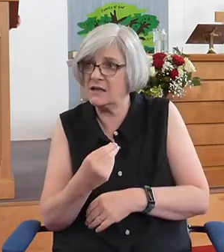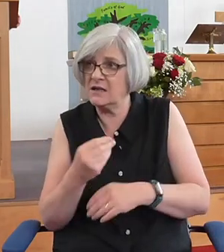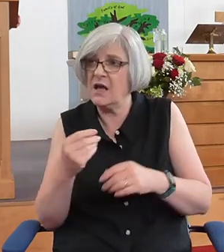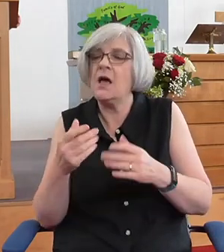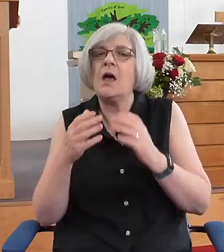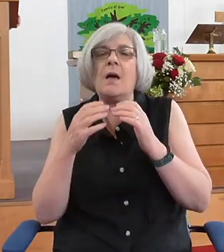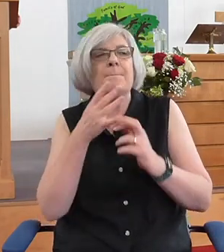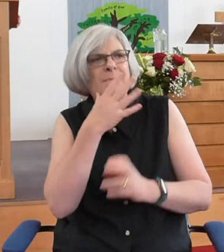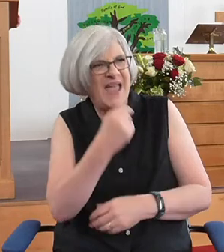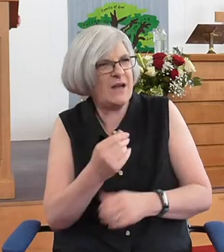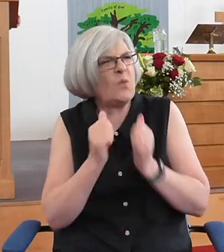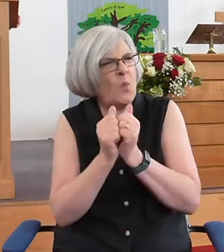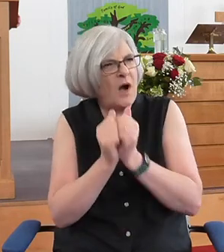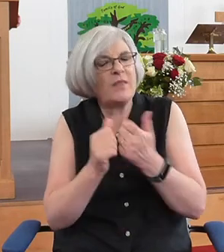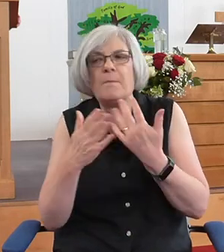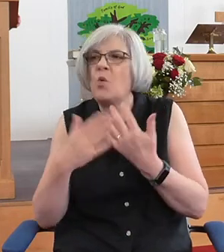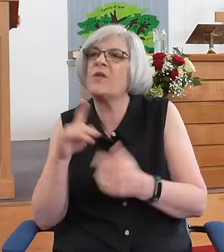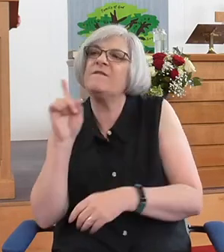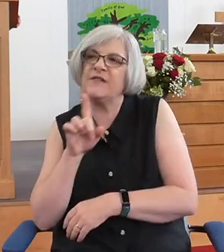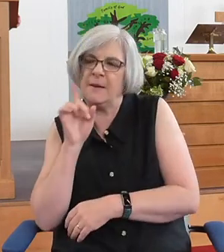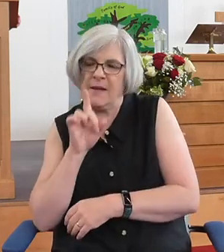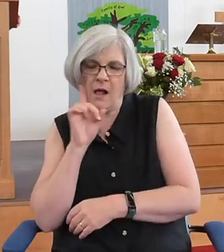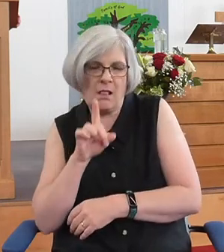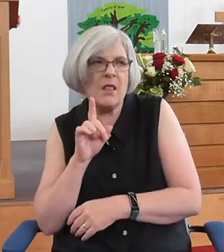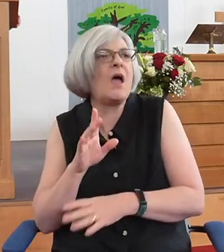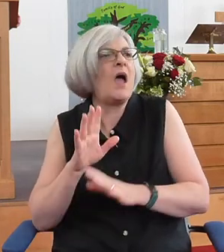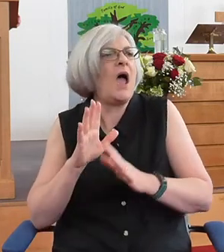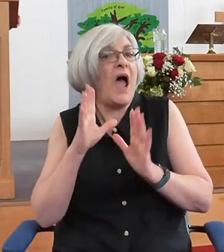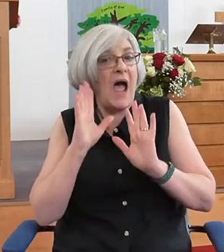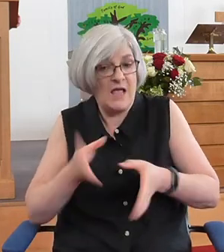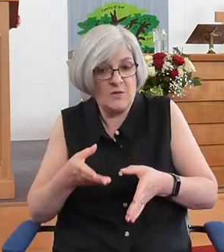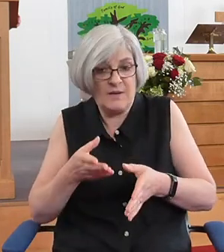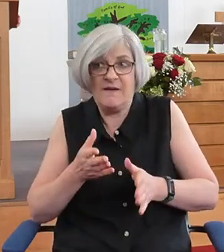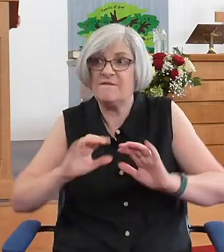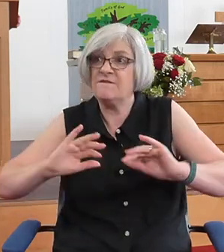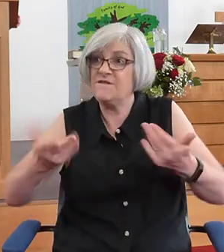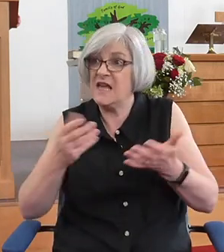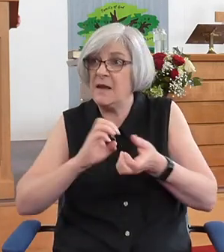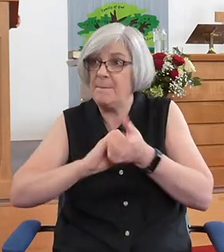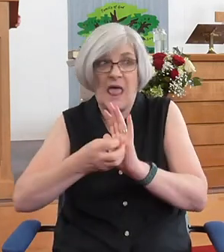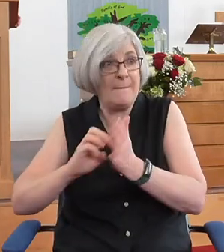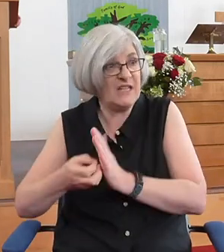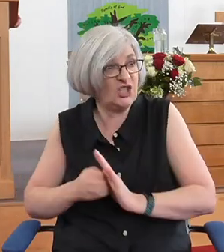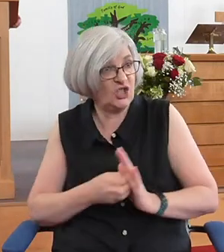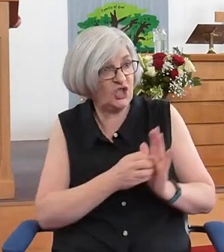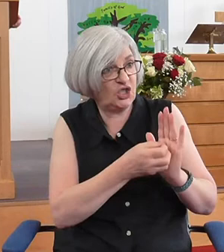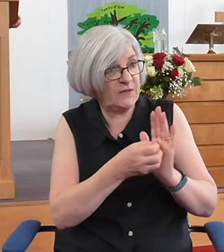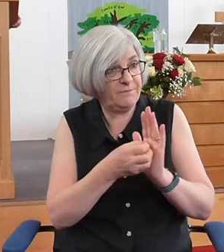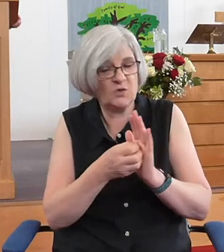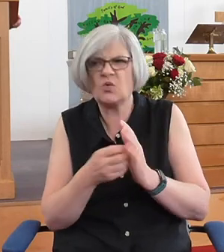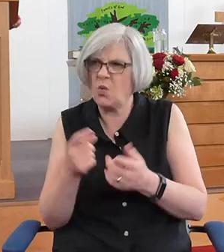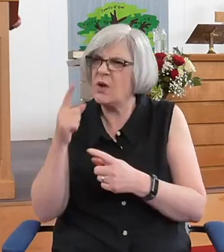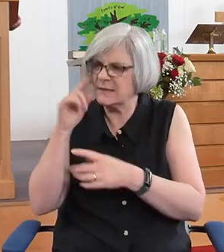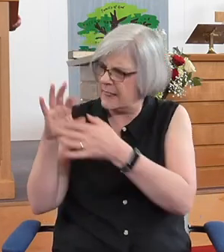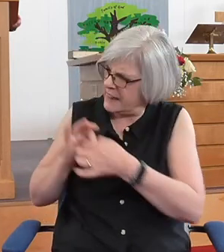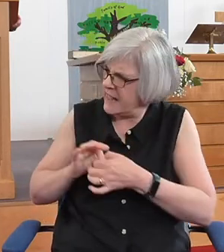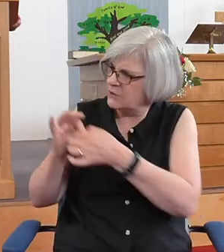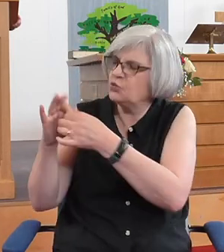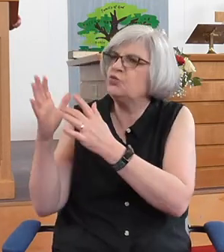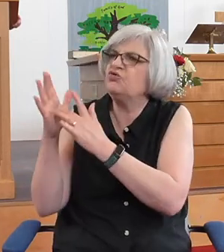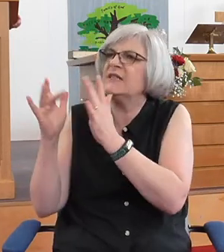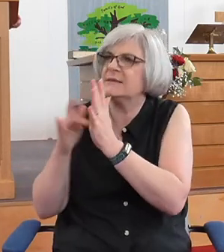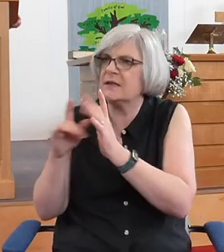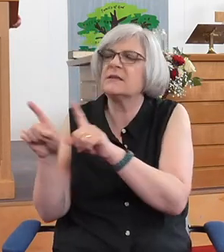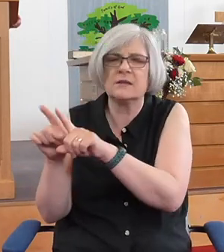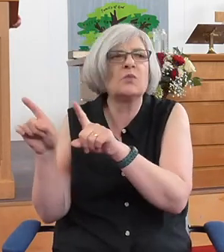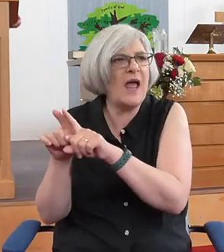worth more than females. And it had to be without blemish, looking forward to Jesus, as stated in 1 Peter 1, verses 18